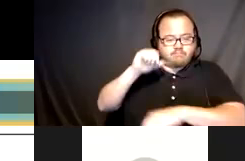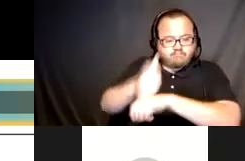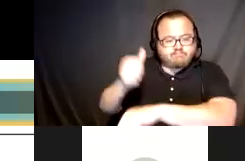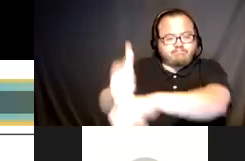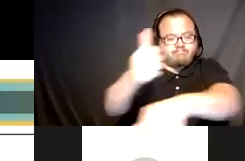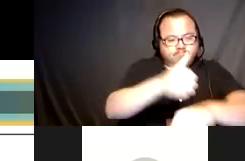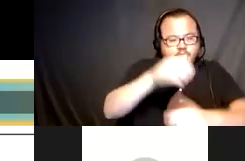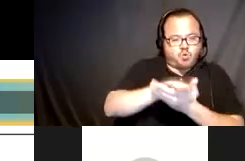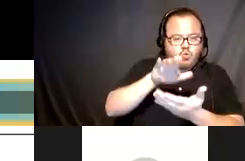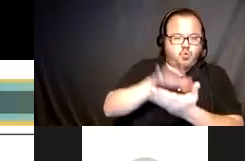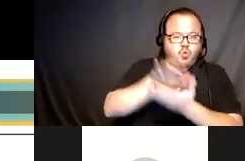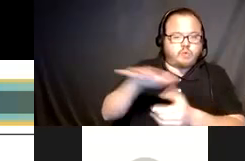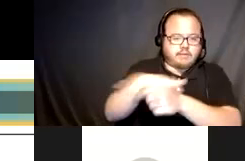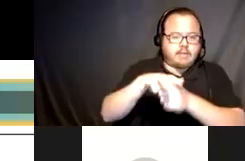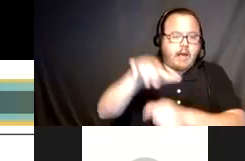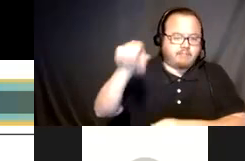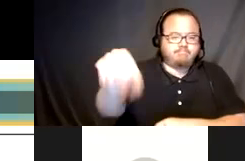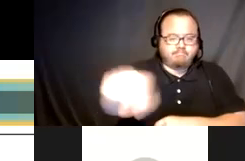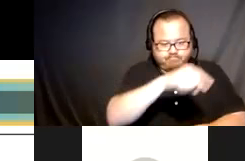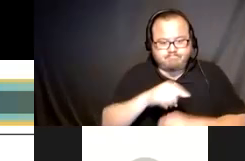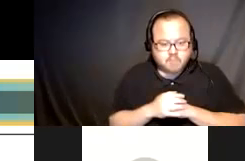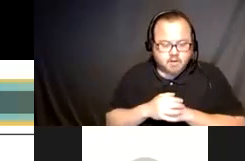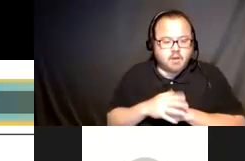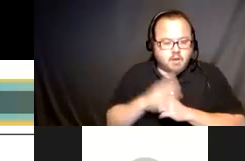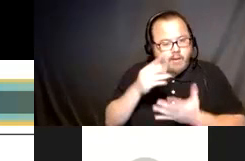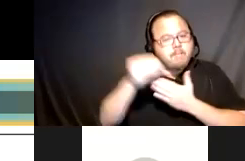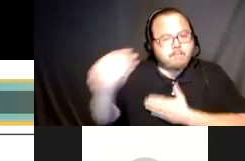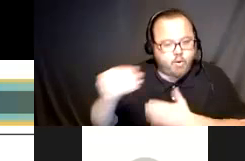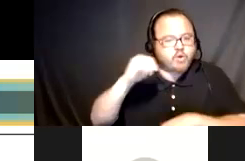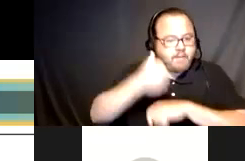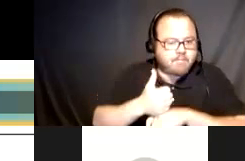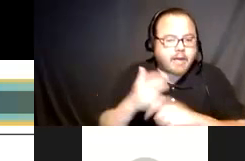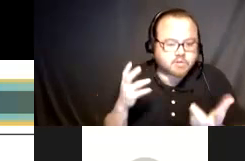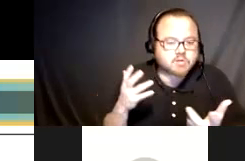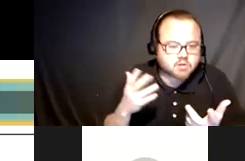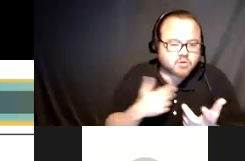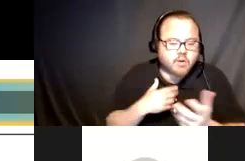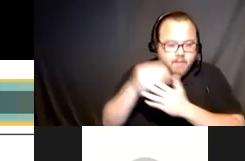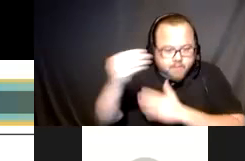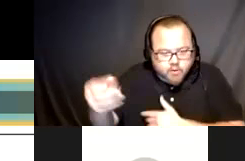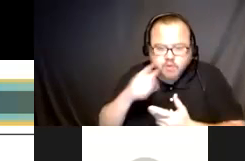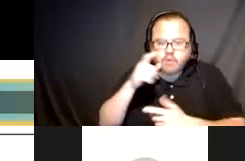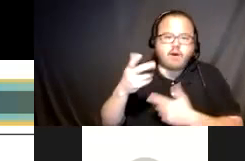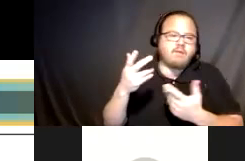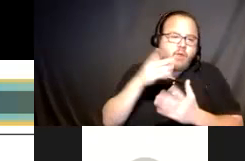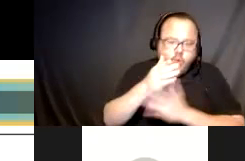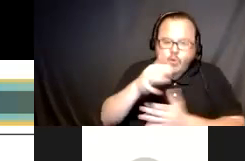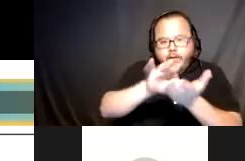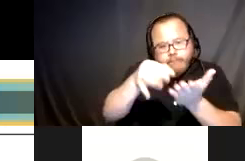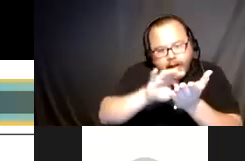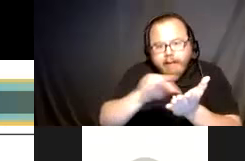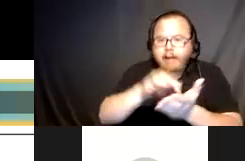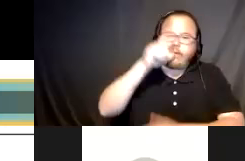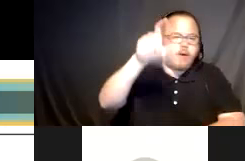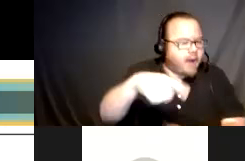school sites, and that are purchase-based, so we're purchasing the time and not necessarily having to go through the Medi-Cal billing for